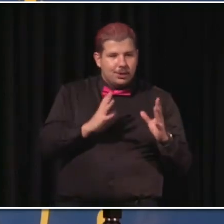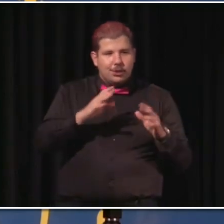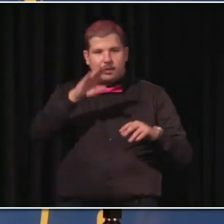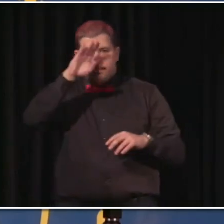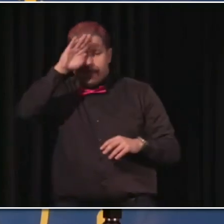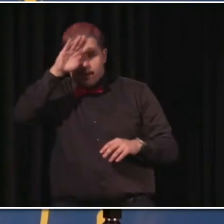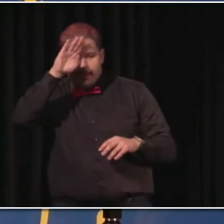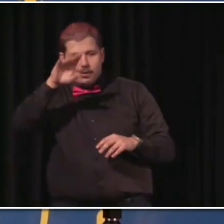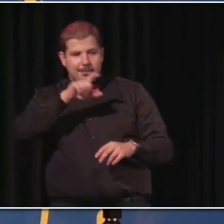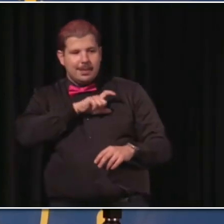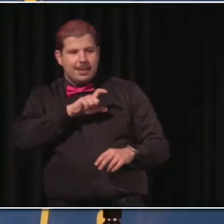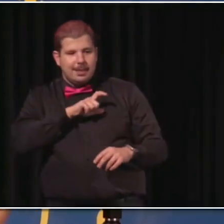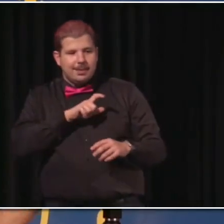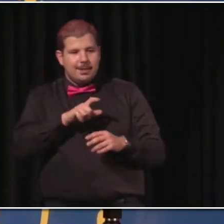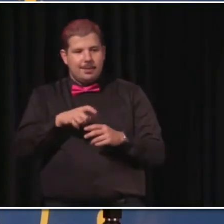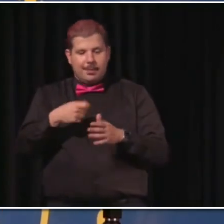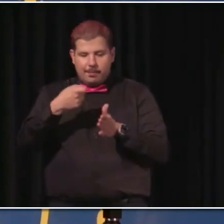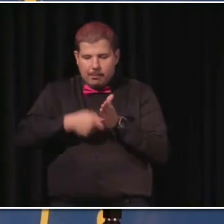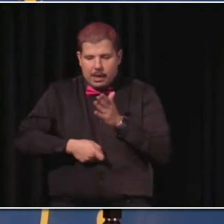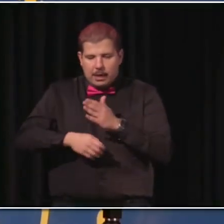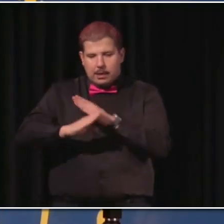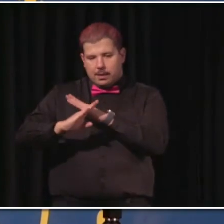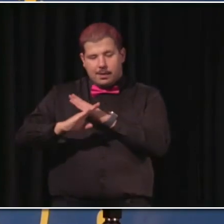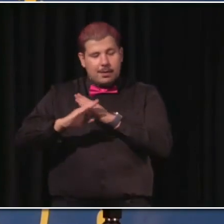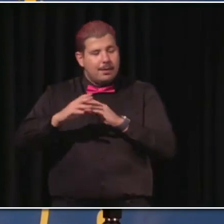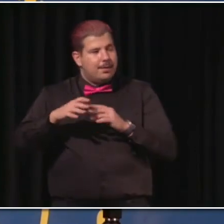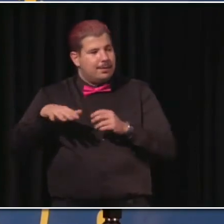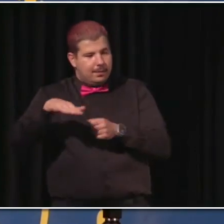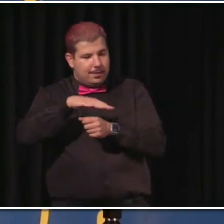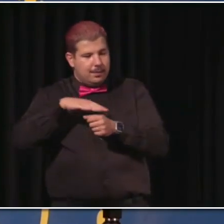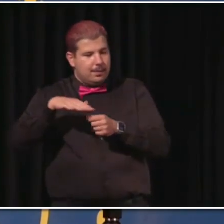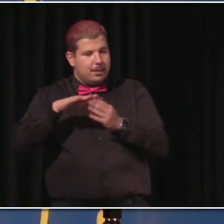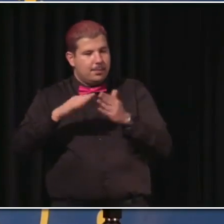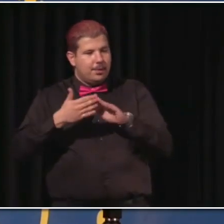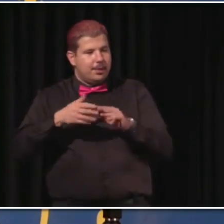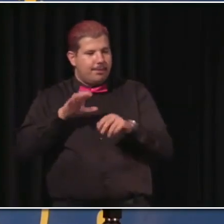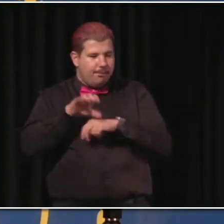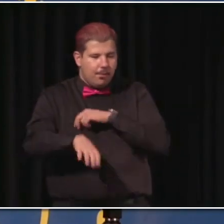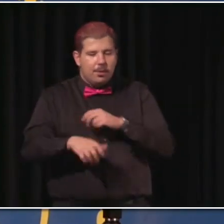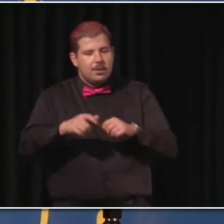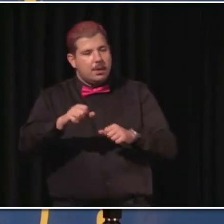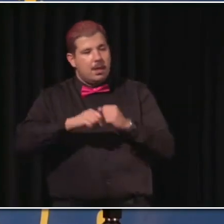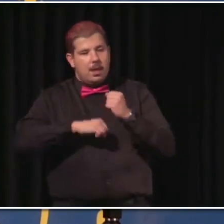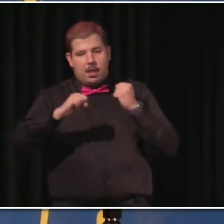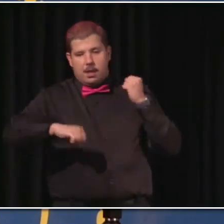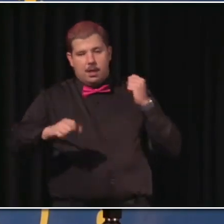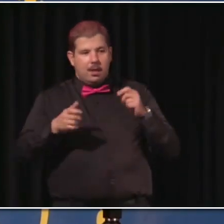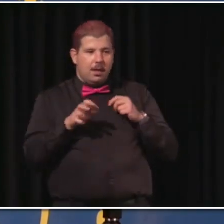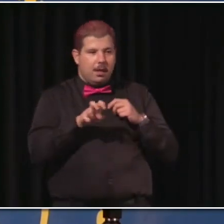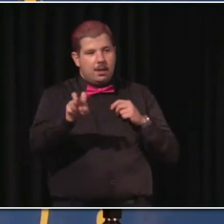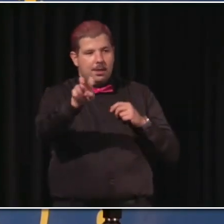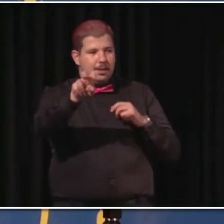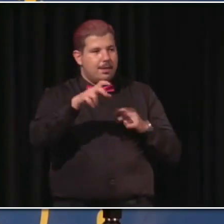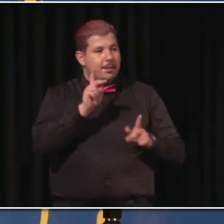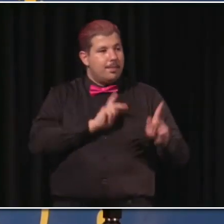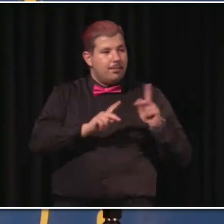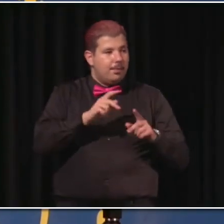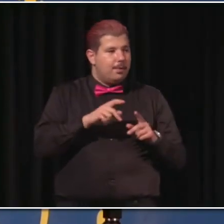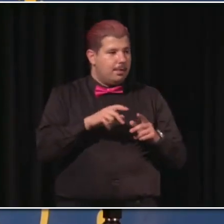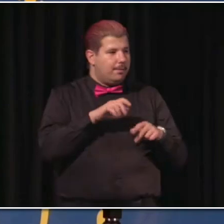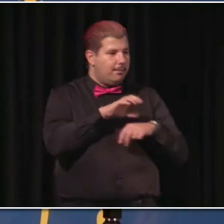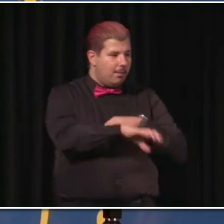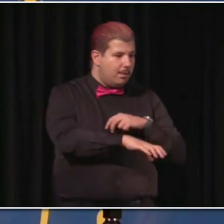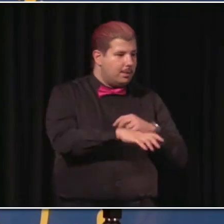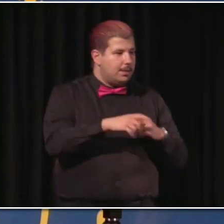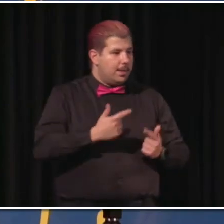communities they serve, forced into long commutes. And for those living paycheck to paycheck,